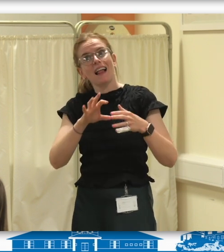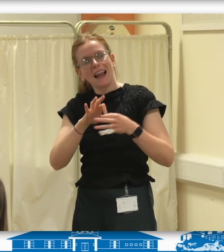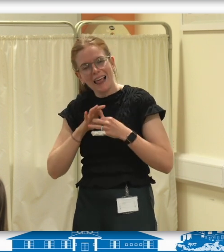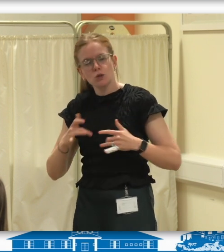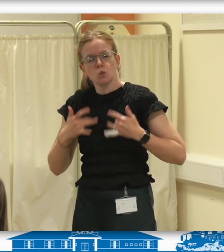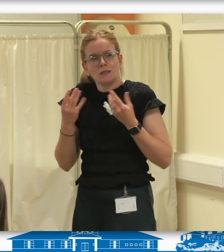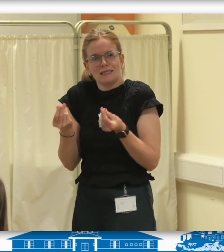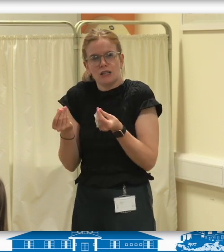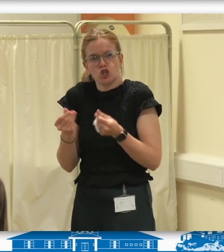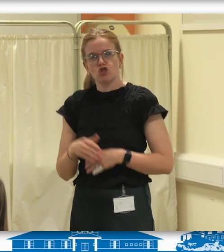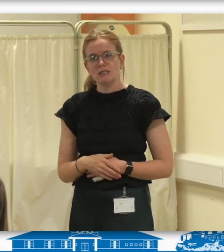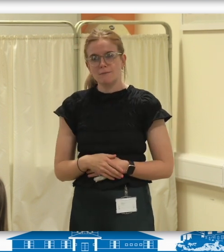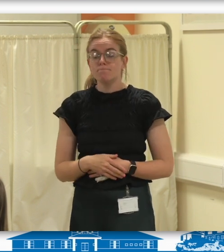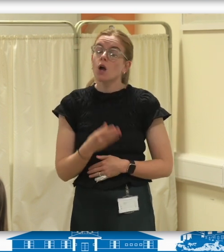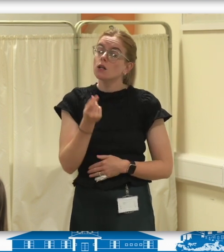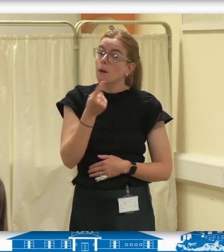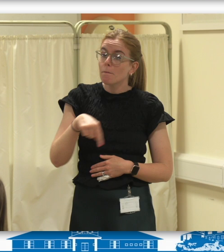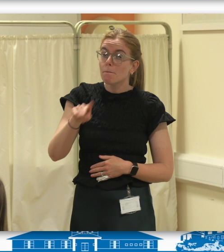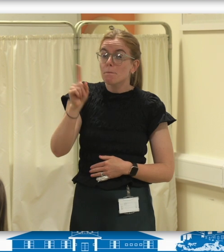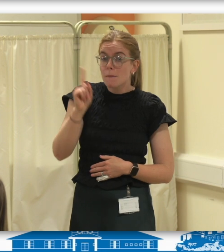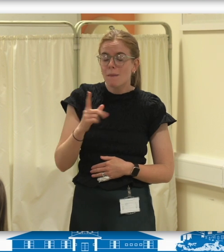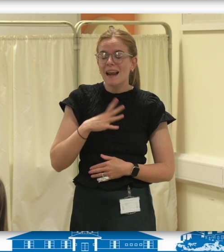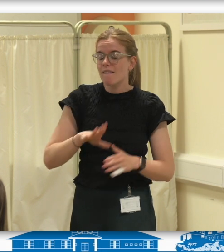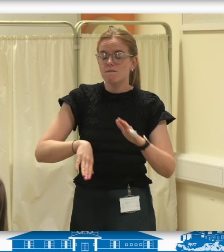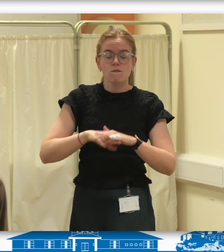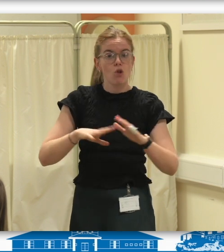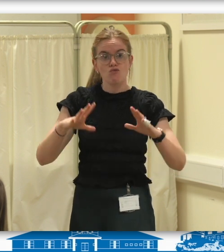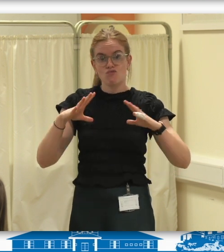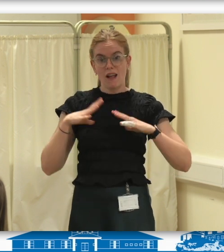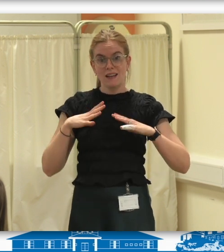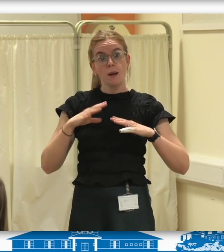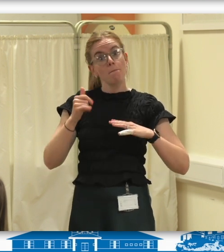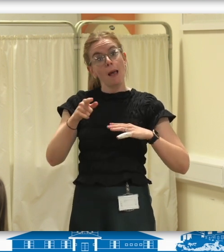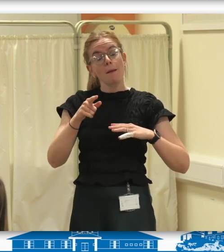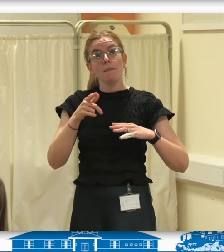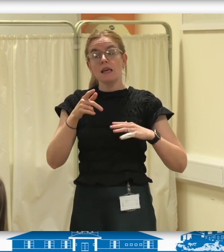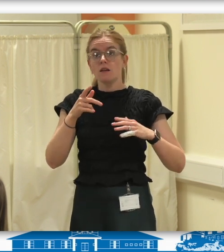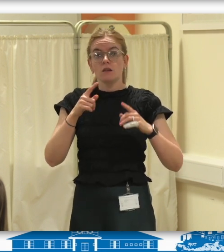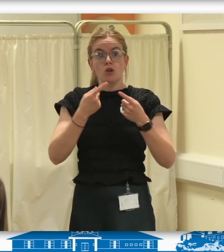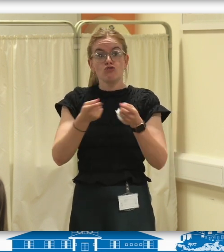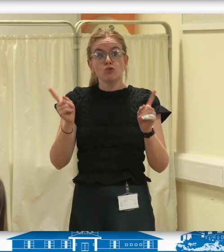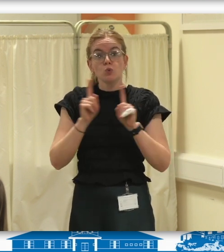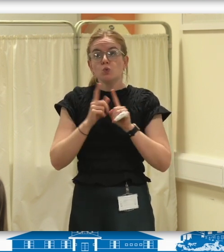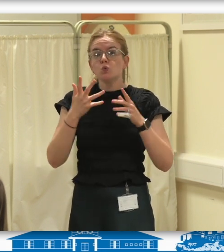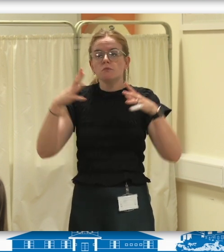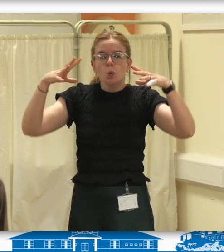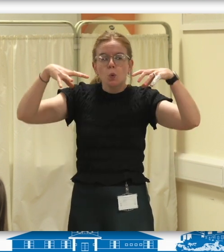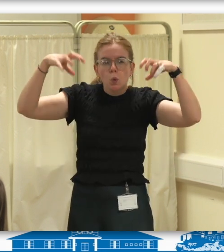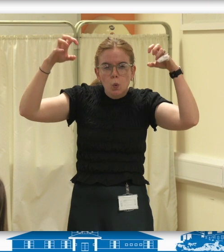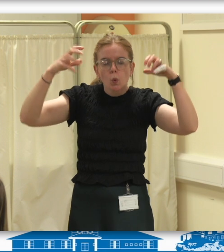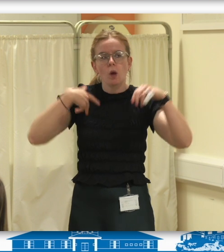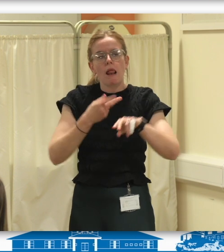people need to take a total rest. So that might look like lying down in a room with low sensory